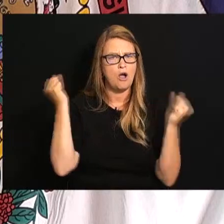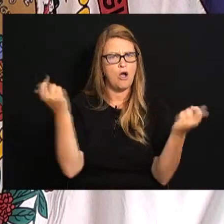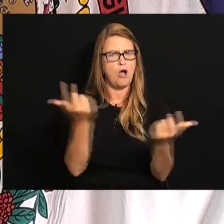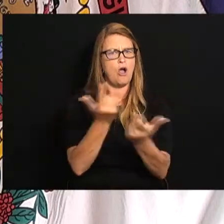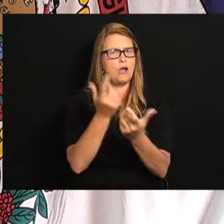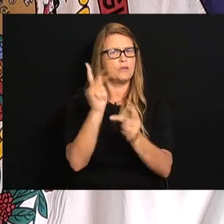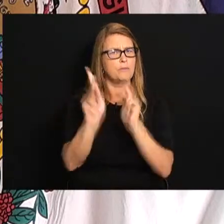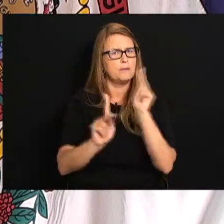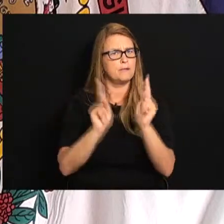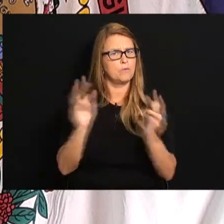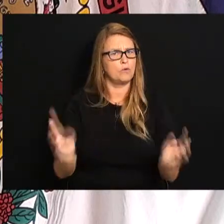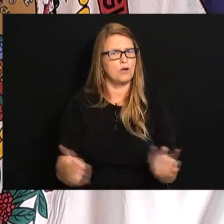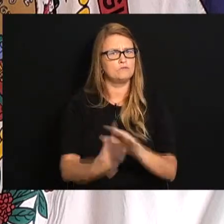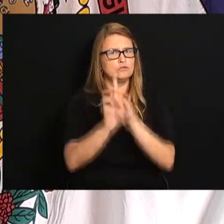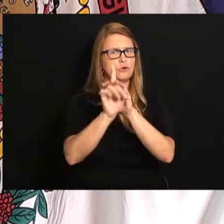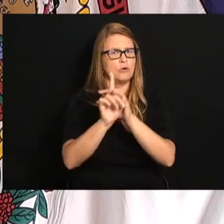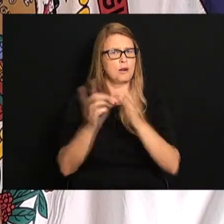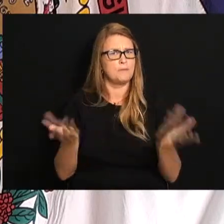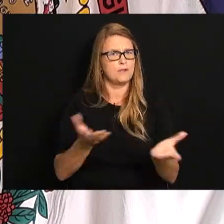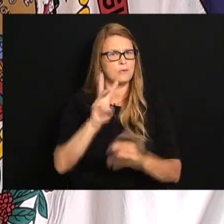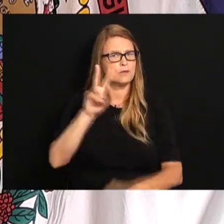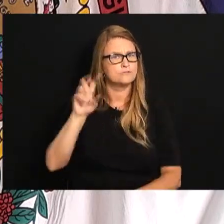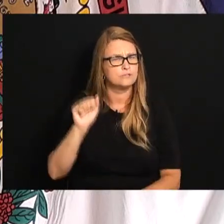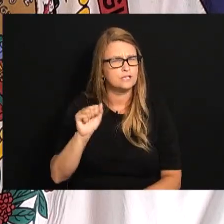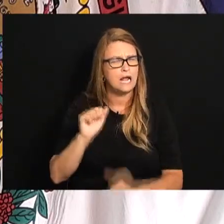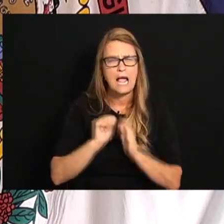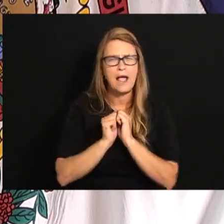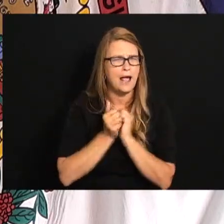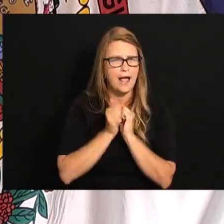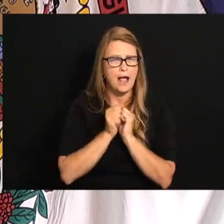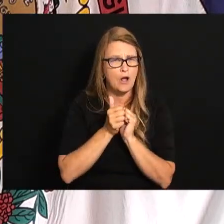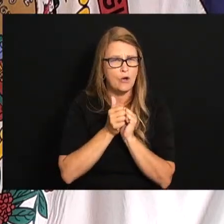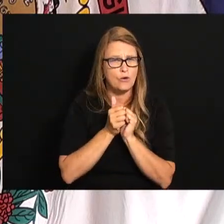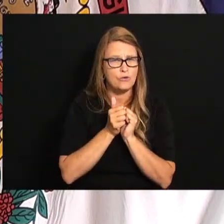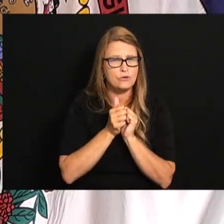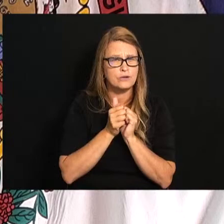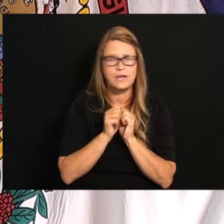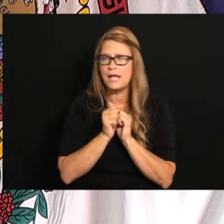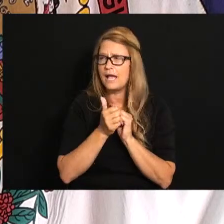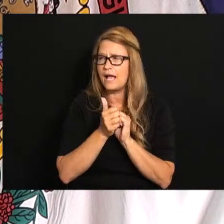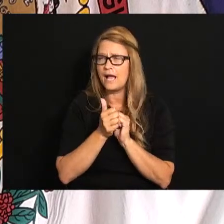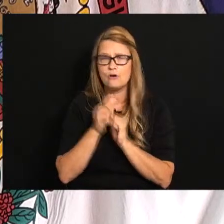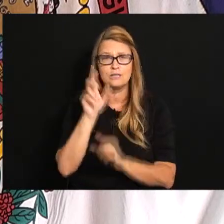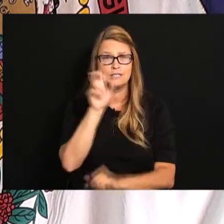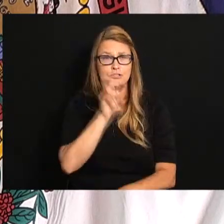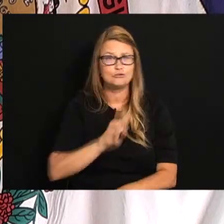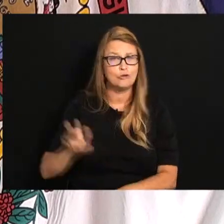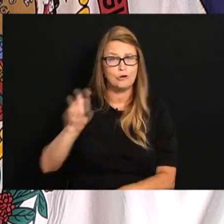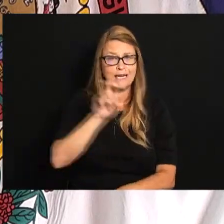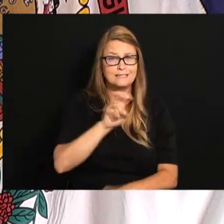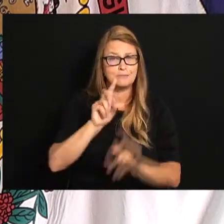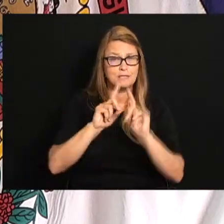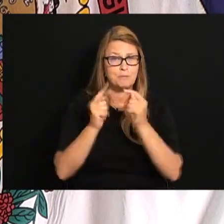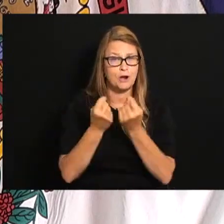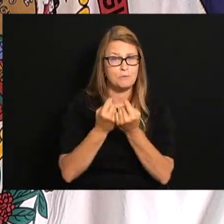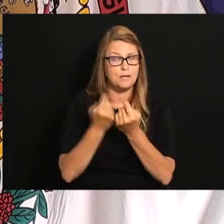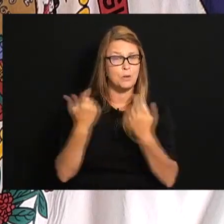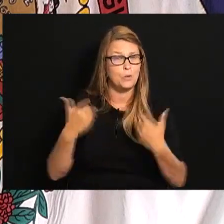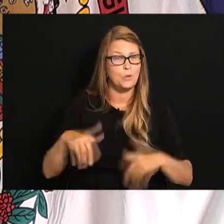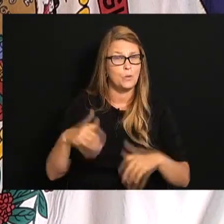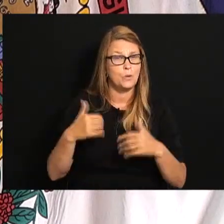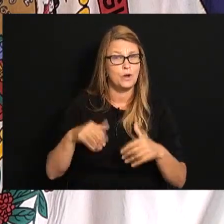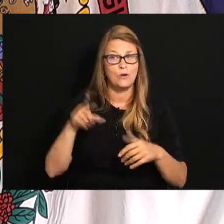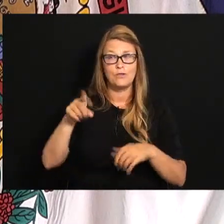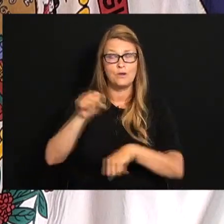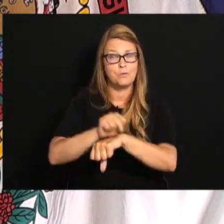West Virginia. How do you think that tourism has exploded? Well, it's happened by a lot of people pulling the